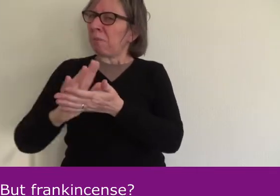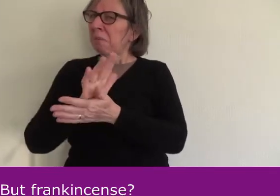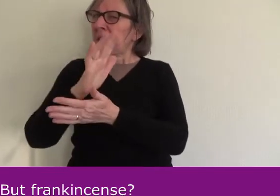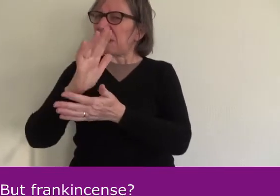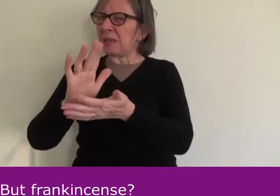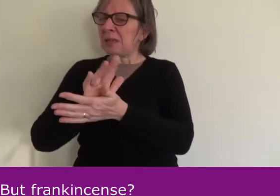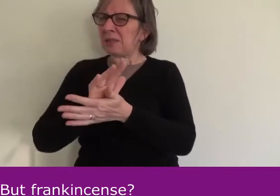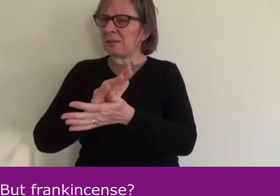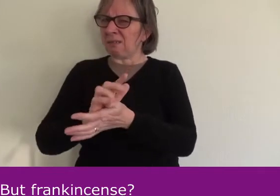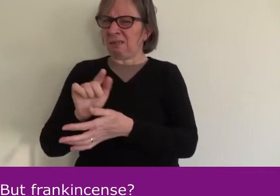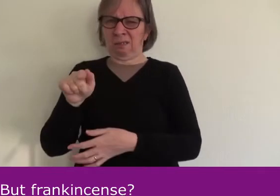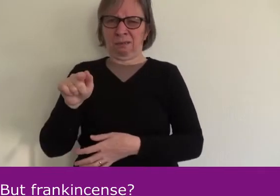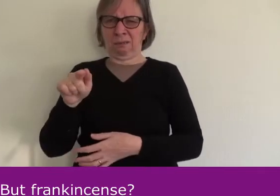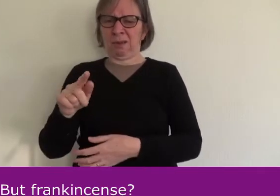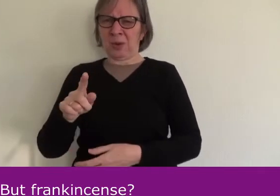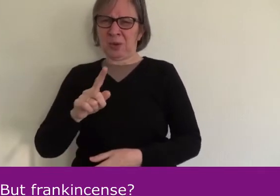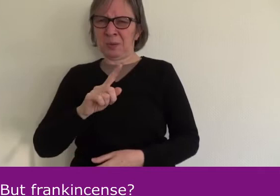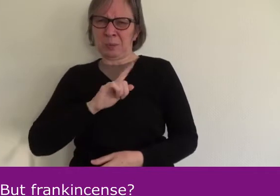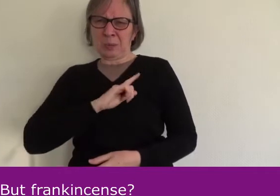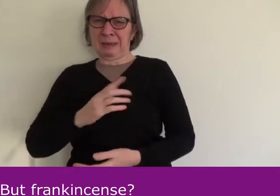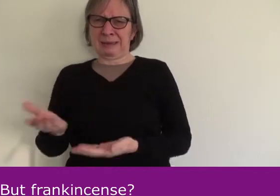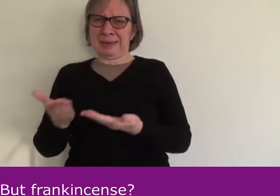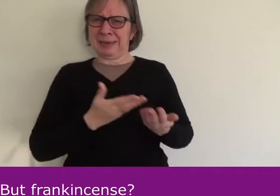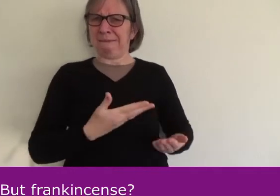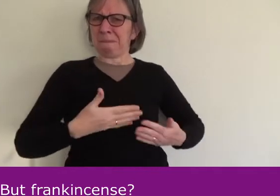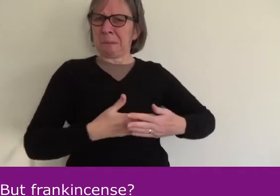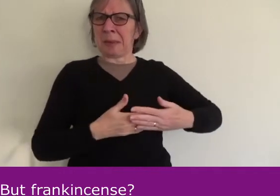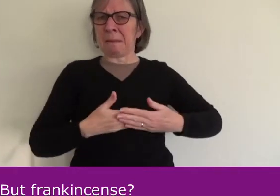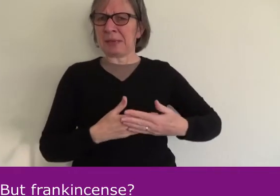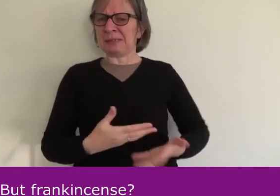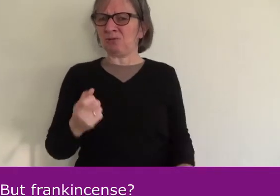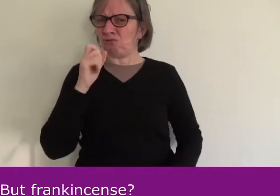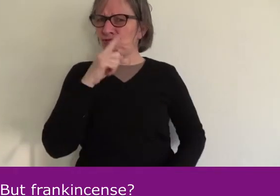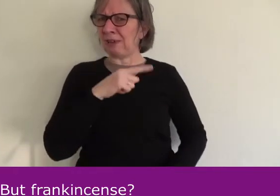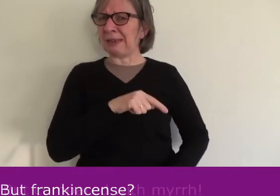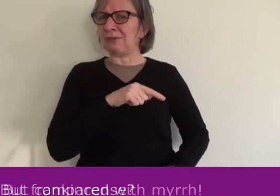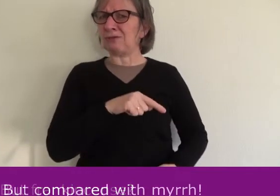God. Hardly the most appropriate gift for a baby.